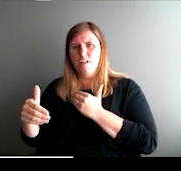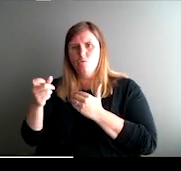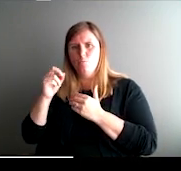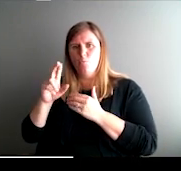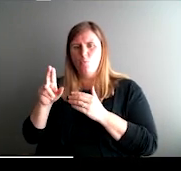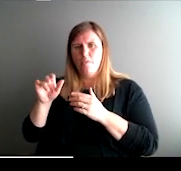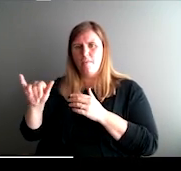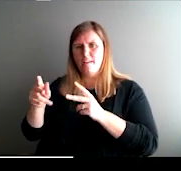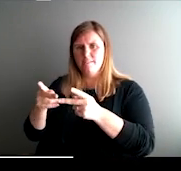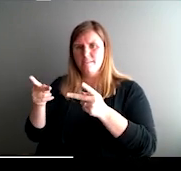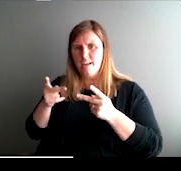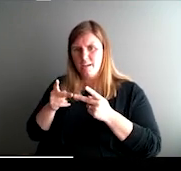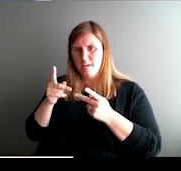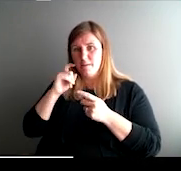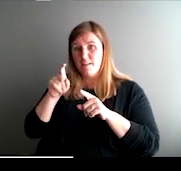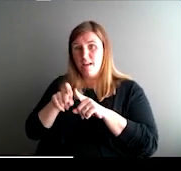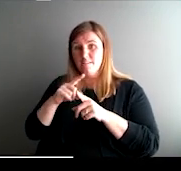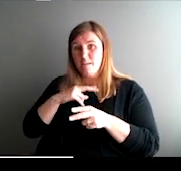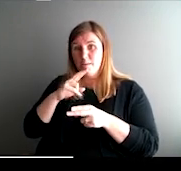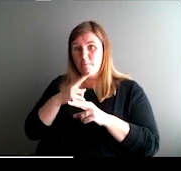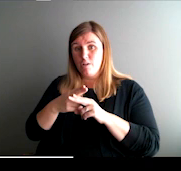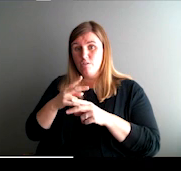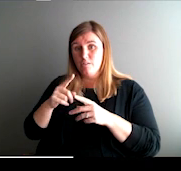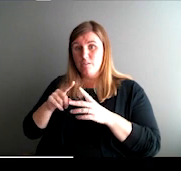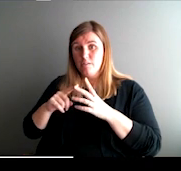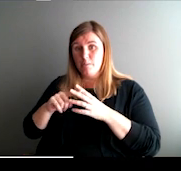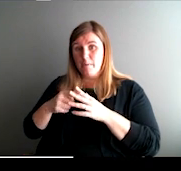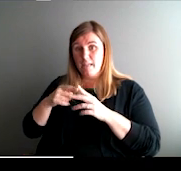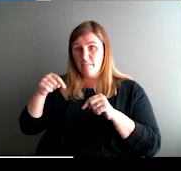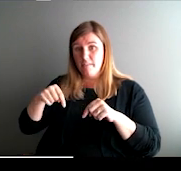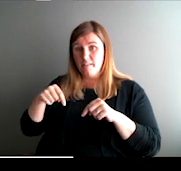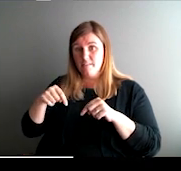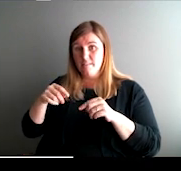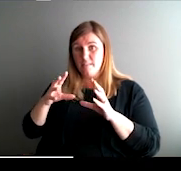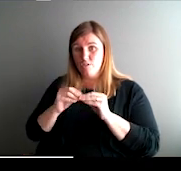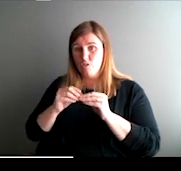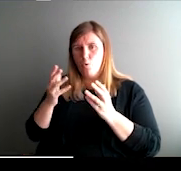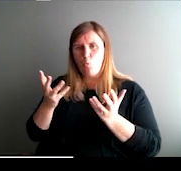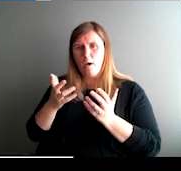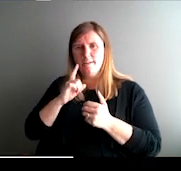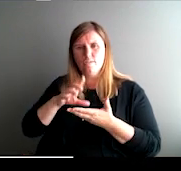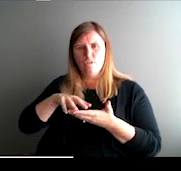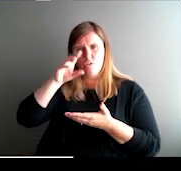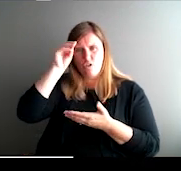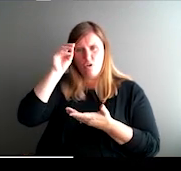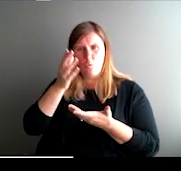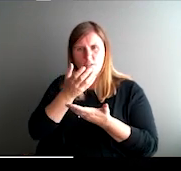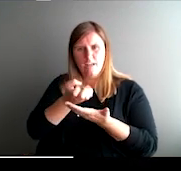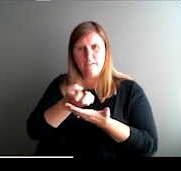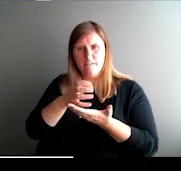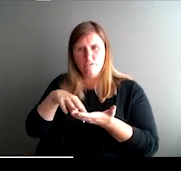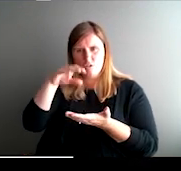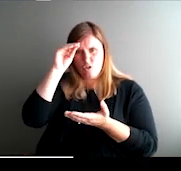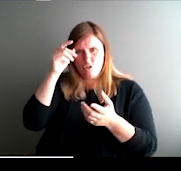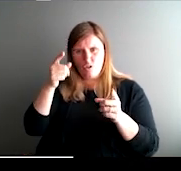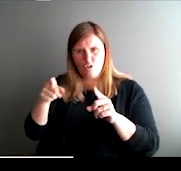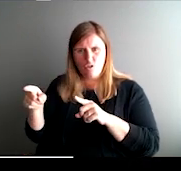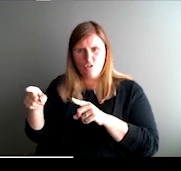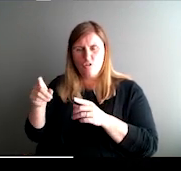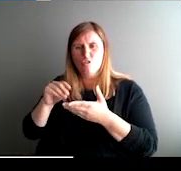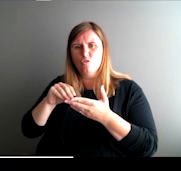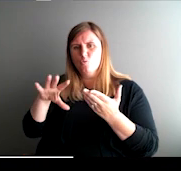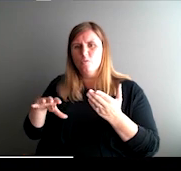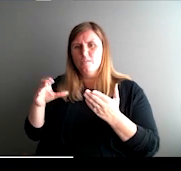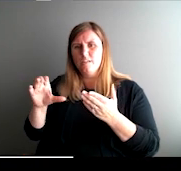this setting? Because as I mentioned at the very beginning of this, what is learning? What is the evidence that learning has occurred? The student